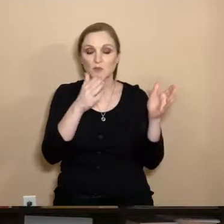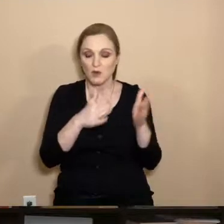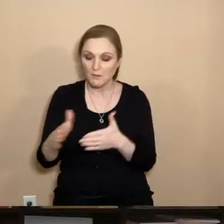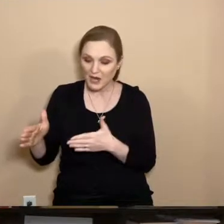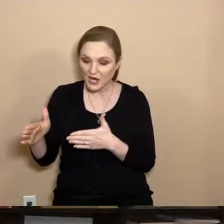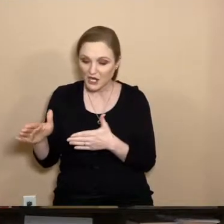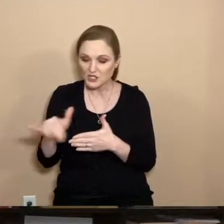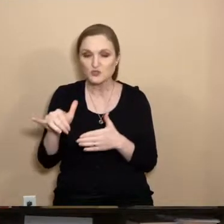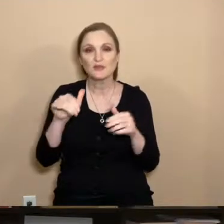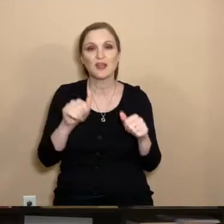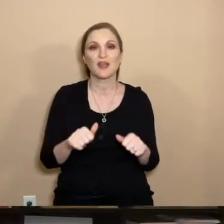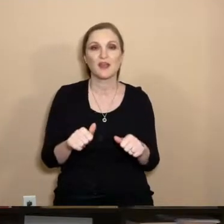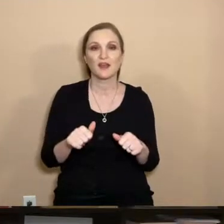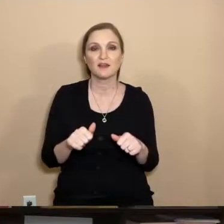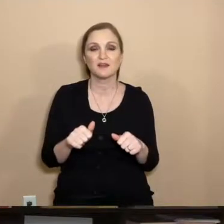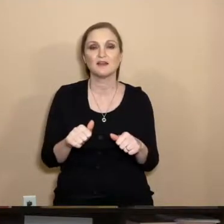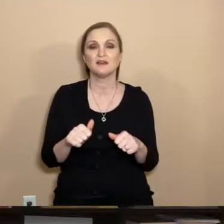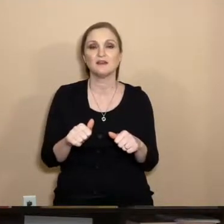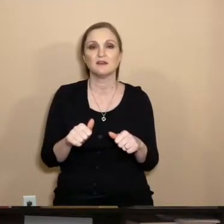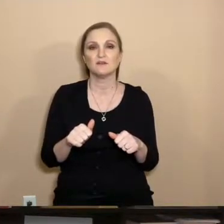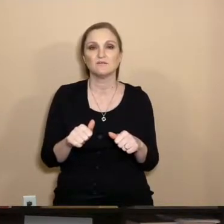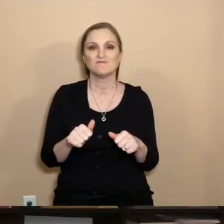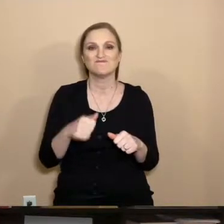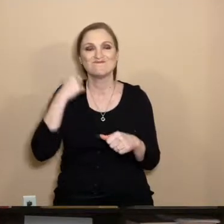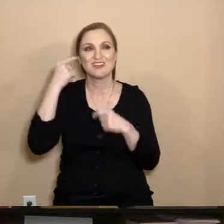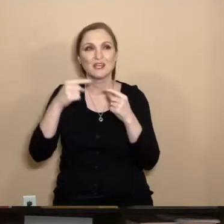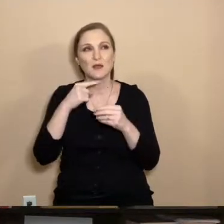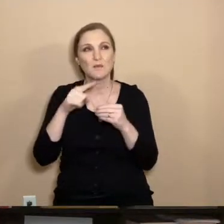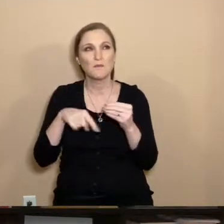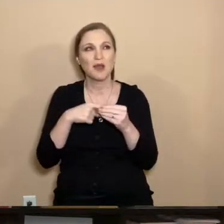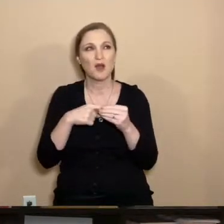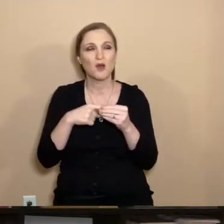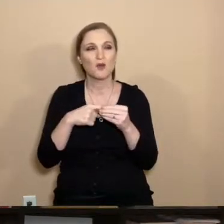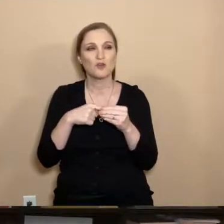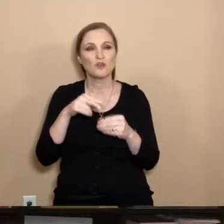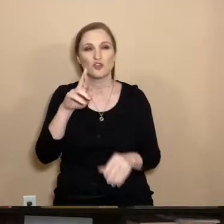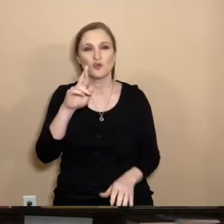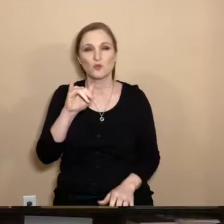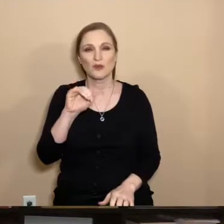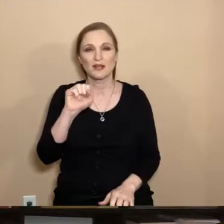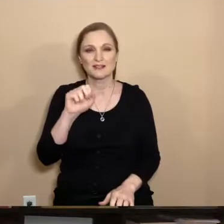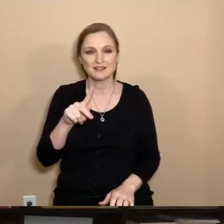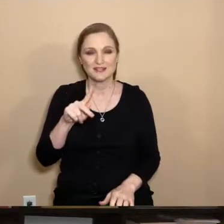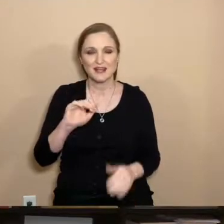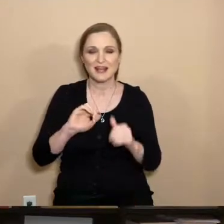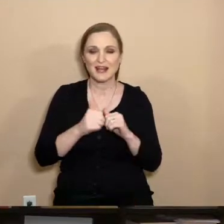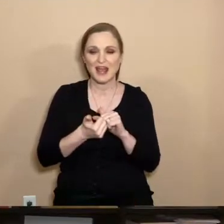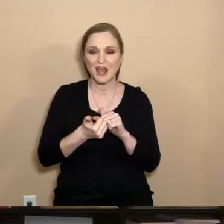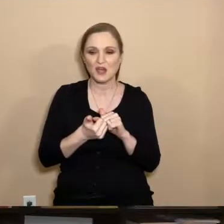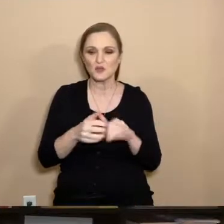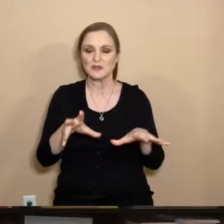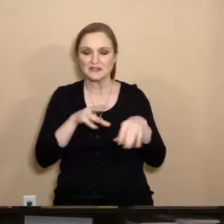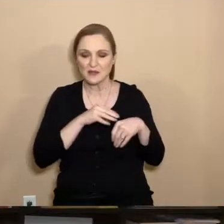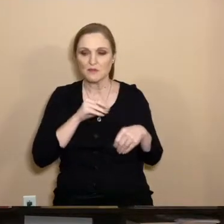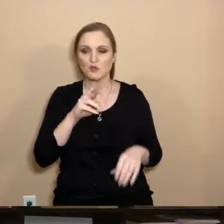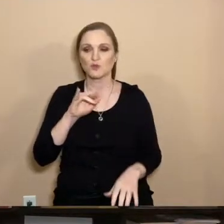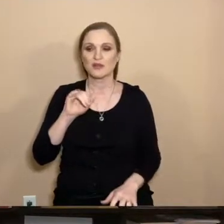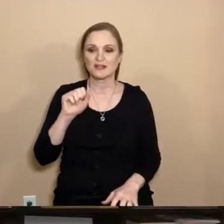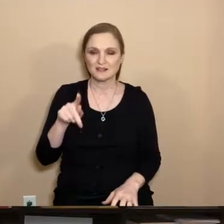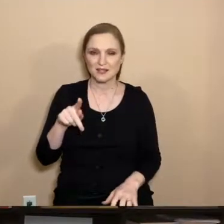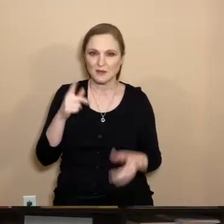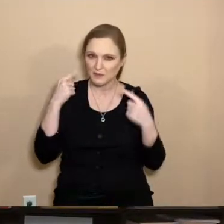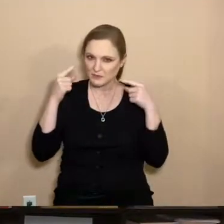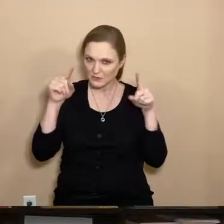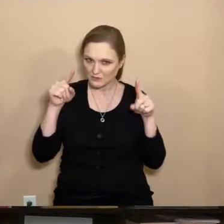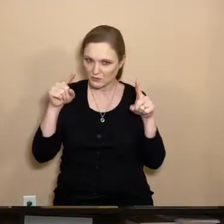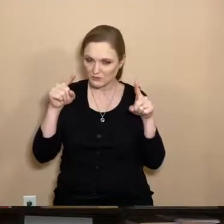as you can, taking a view of the risk and understanding how to try and navigate those risks. All right, let's go